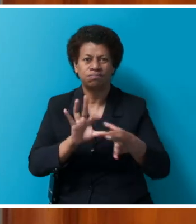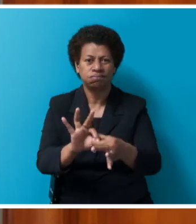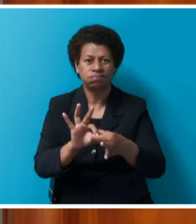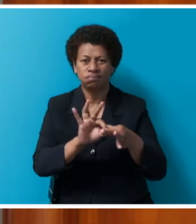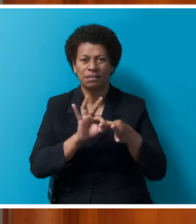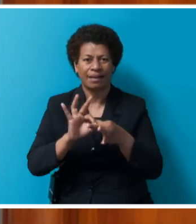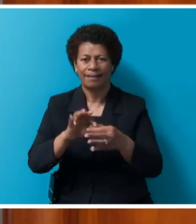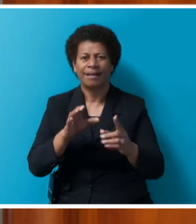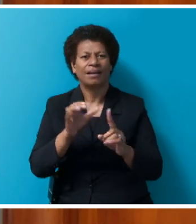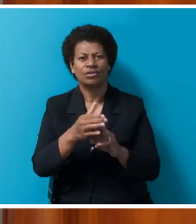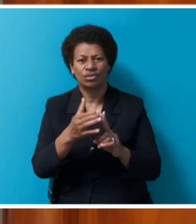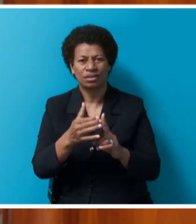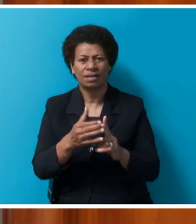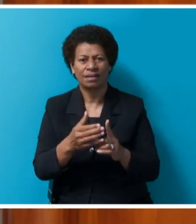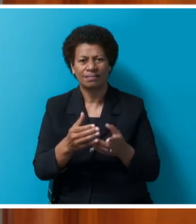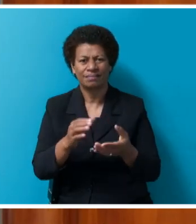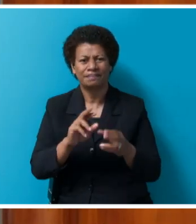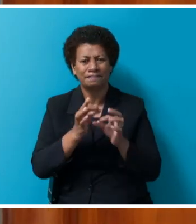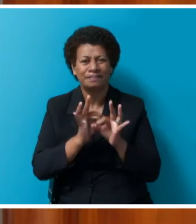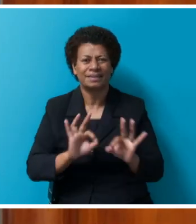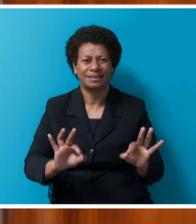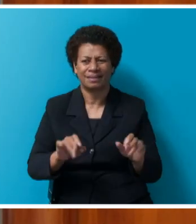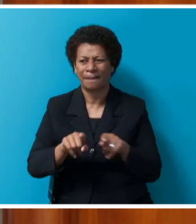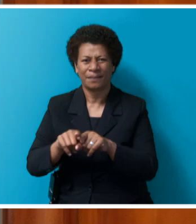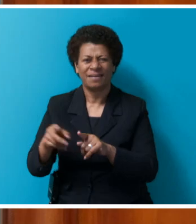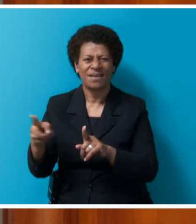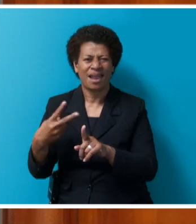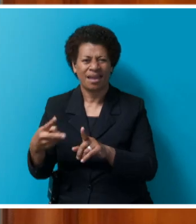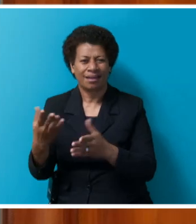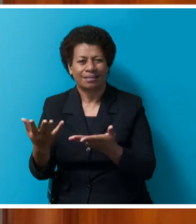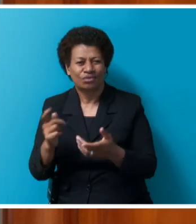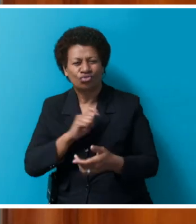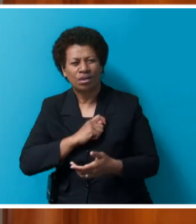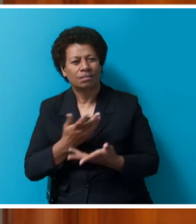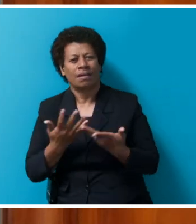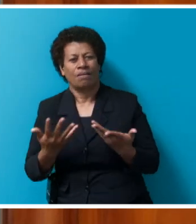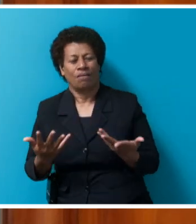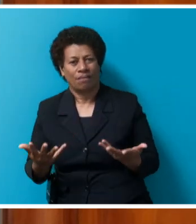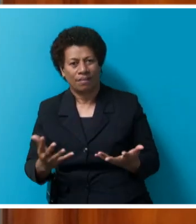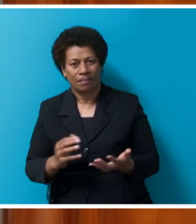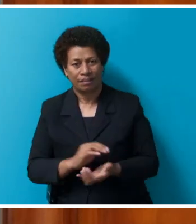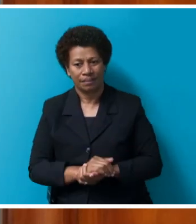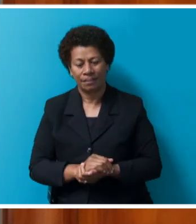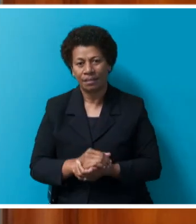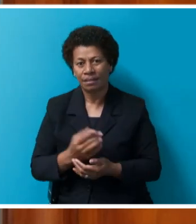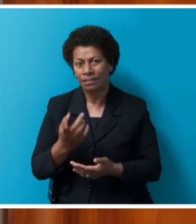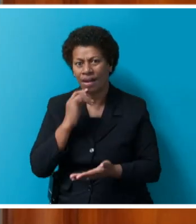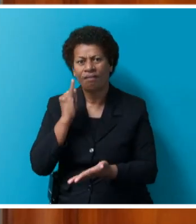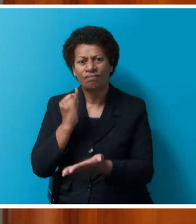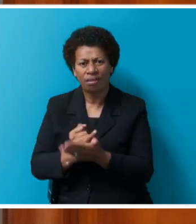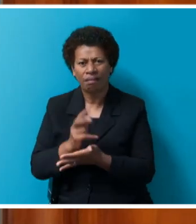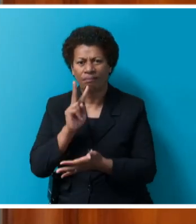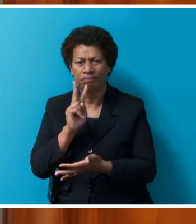harmony, is a fundamental violation of trust. Furthermore, Honorable Lyle's focus on falsehoods stands in